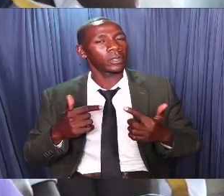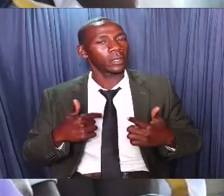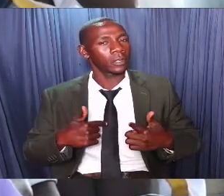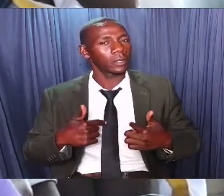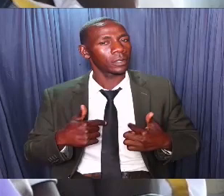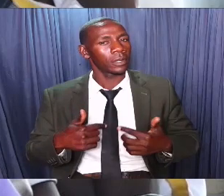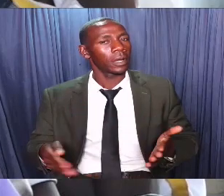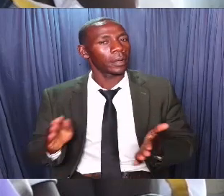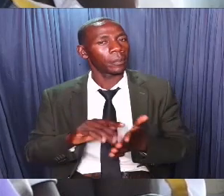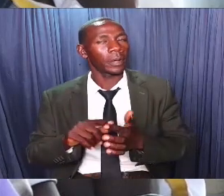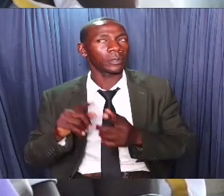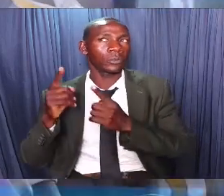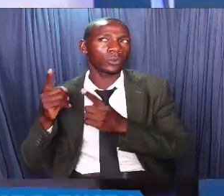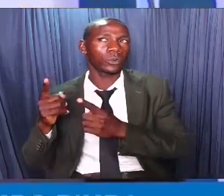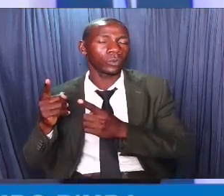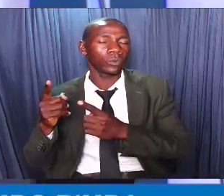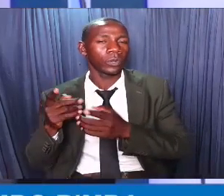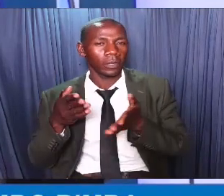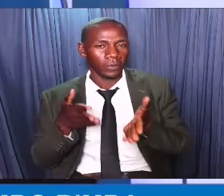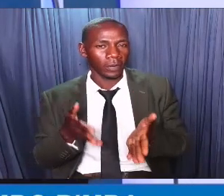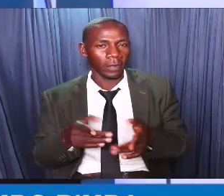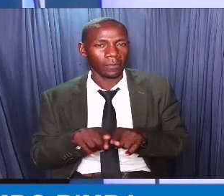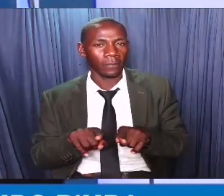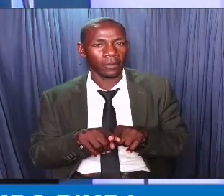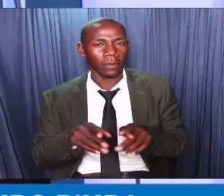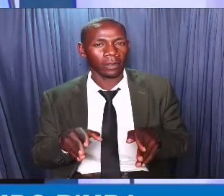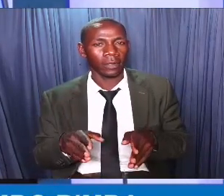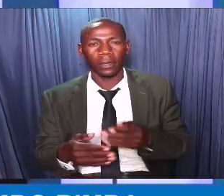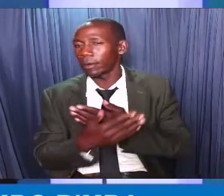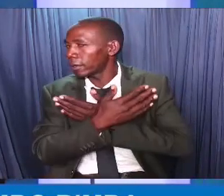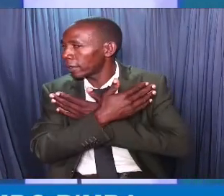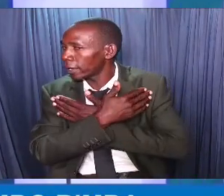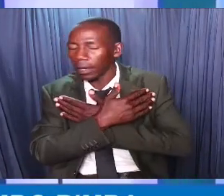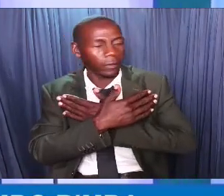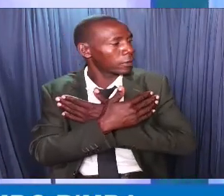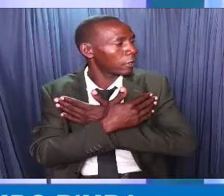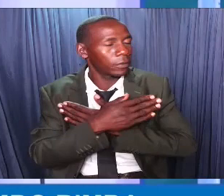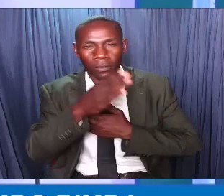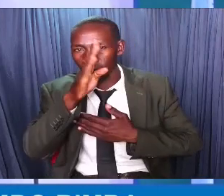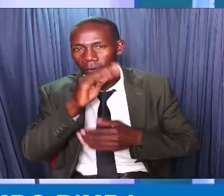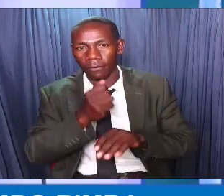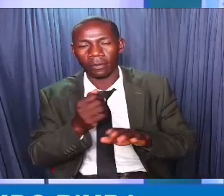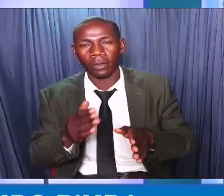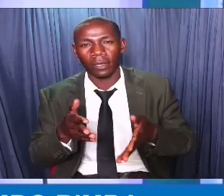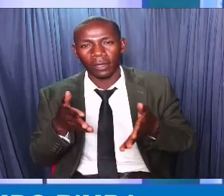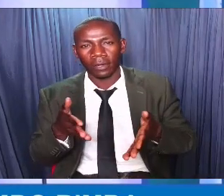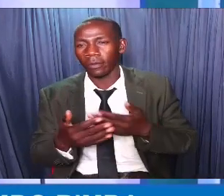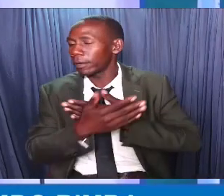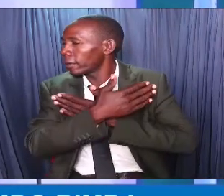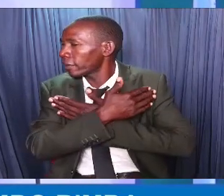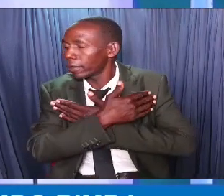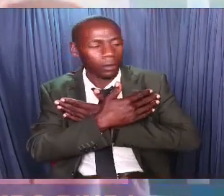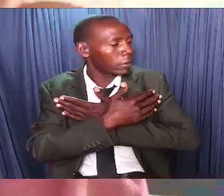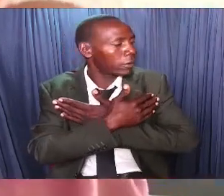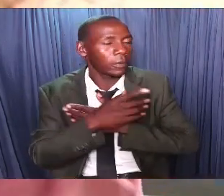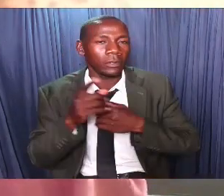me. Narudi kwako. I'm returning unto you. Hata leo. Even today. Utakumbatiwa na Mungu wa mwanzo. Will be embraced by God of the founder. Hata leo atakukumbatia. Even today